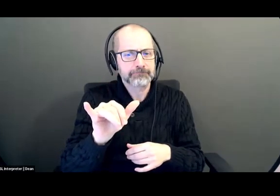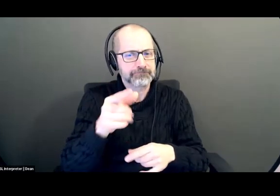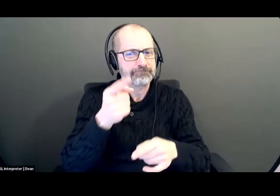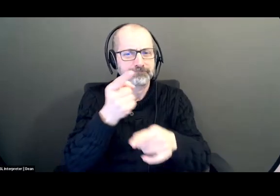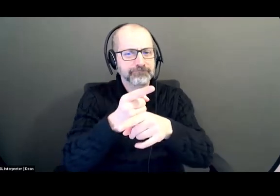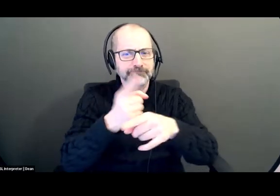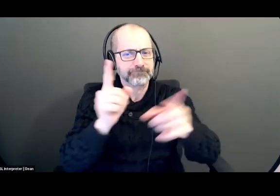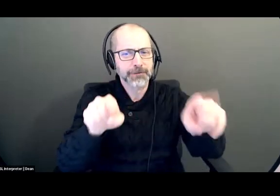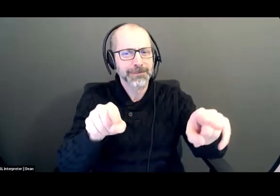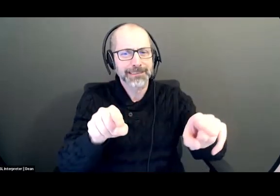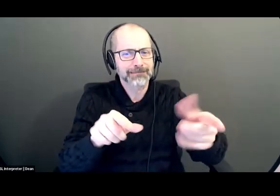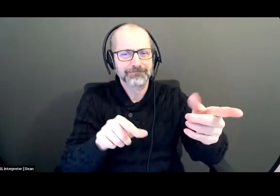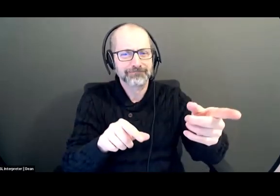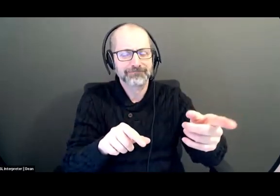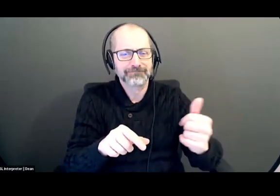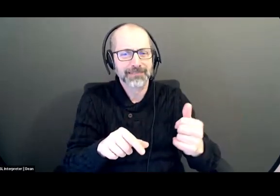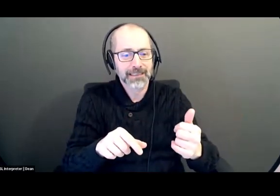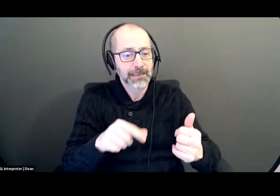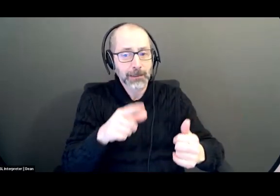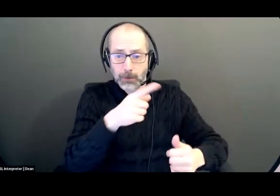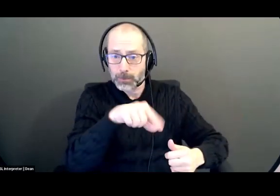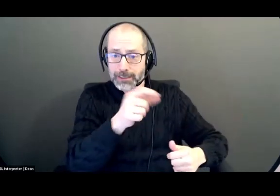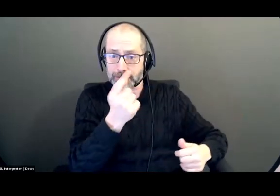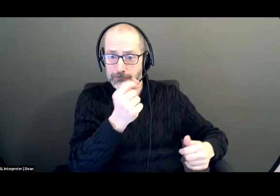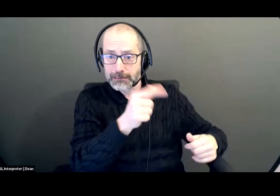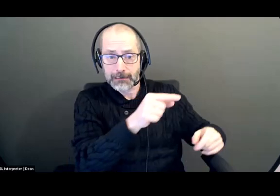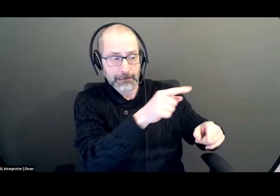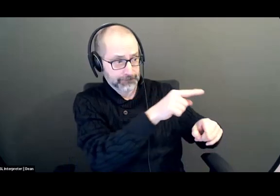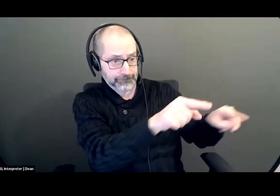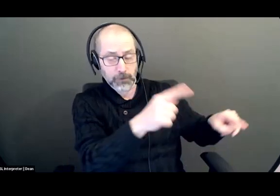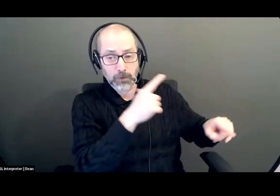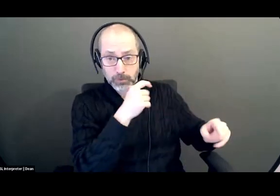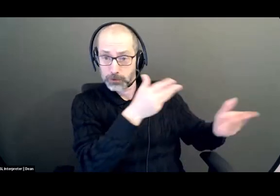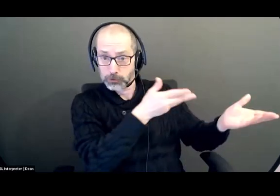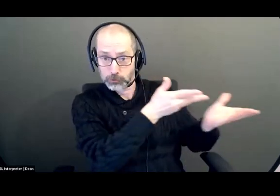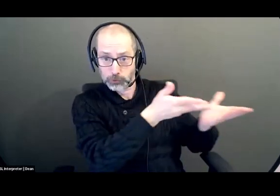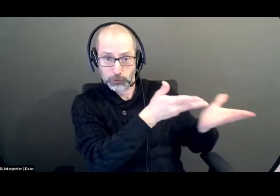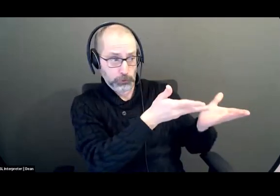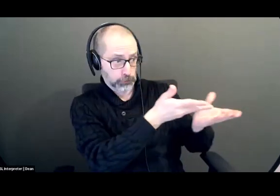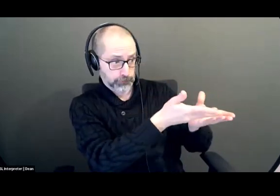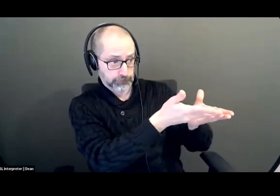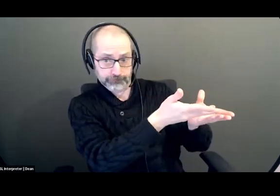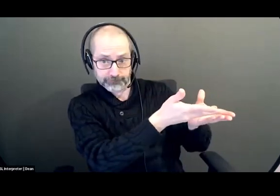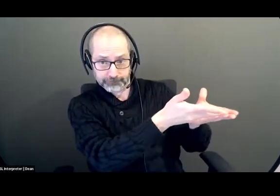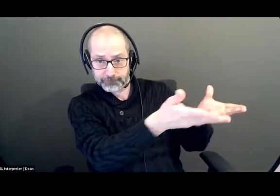realize, where they're coming from, right? And we don't always see that.